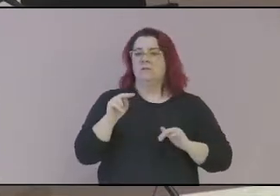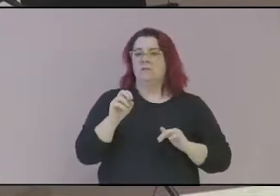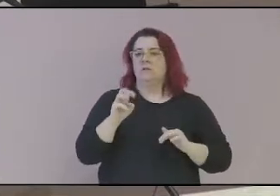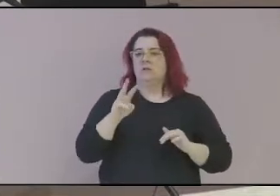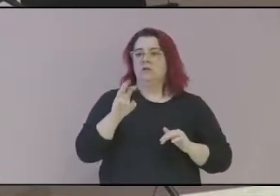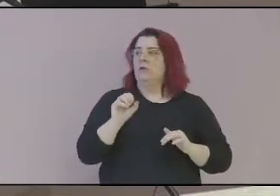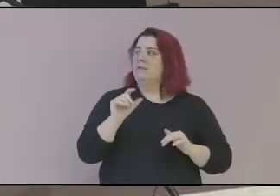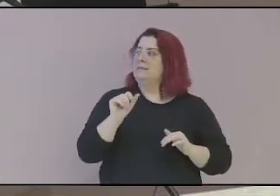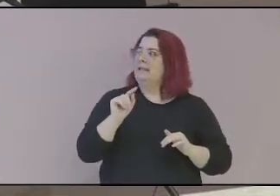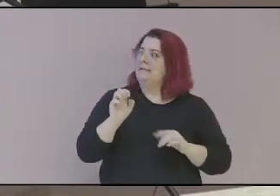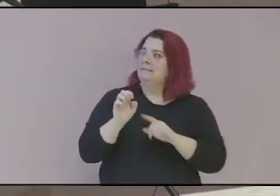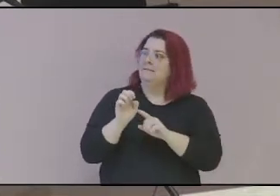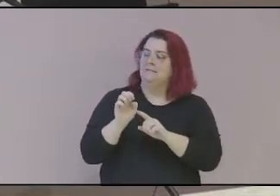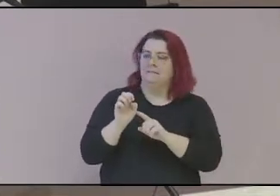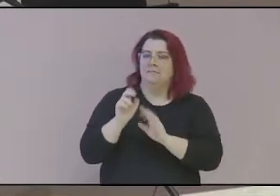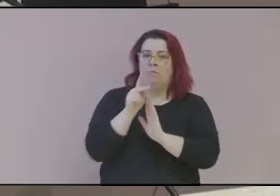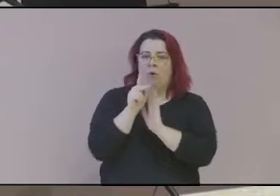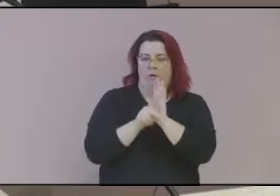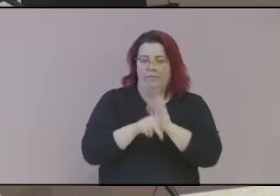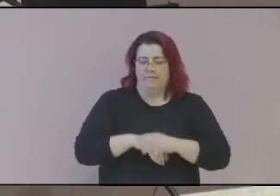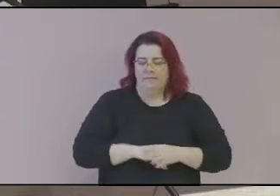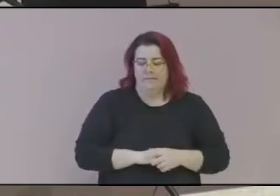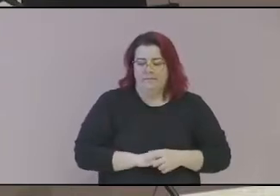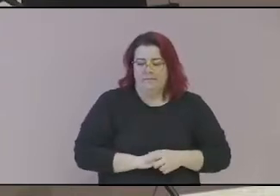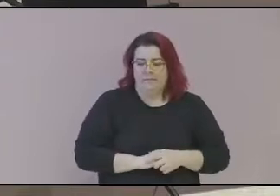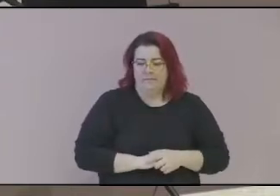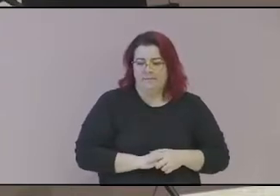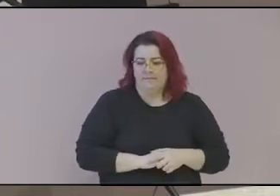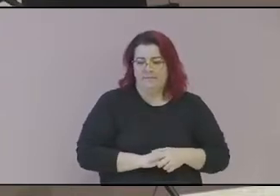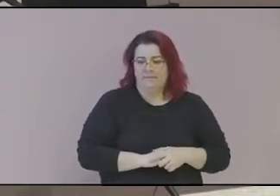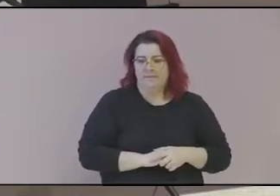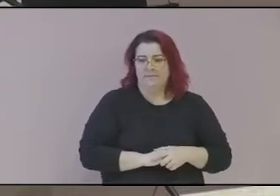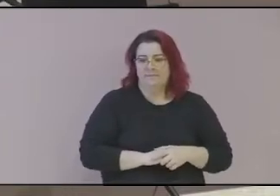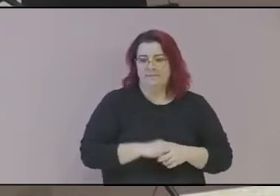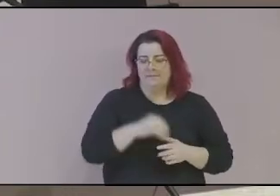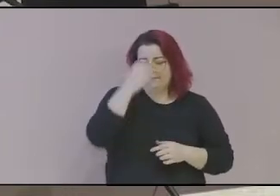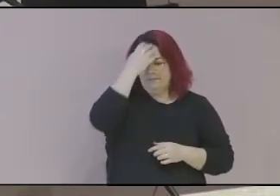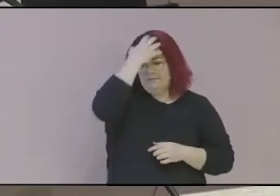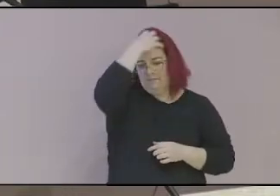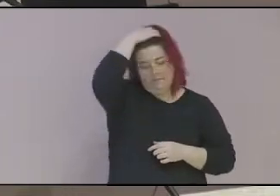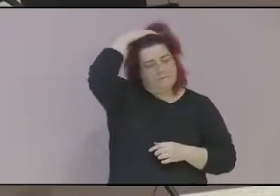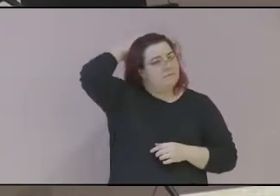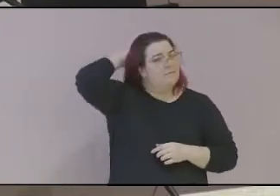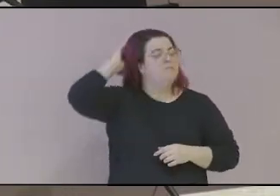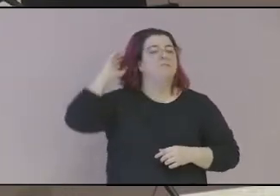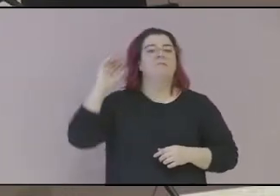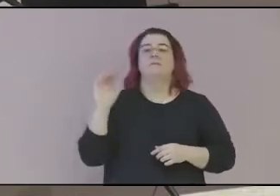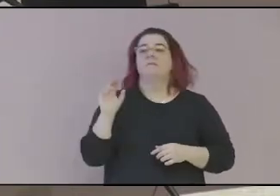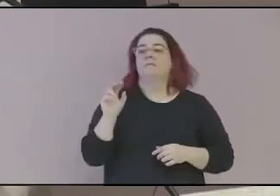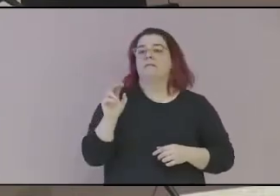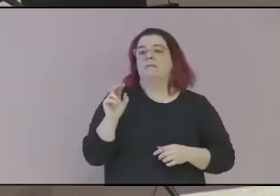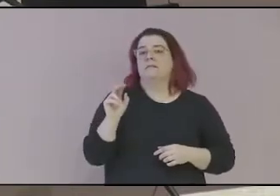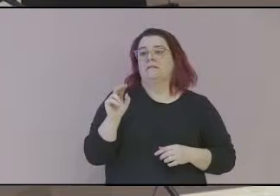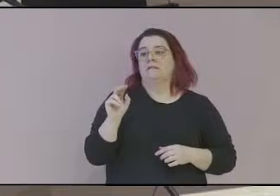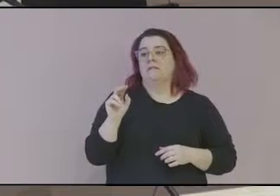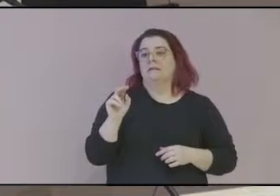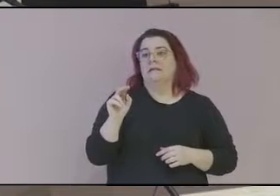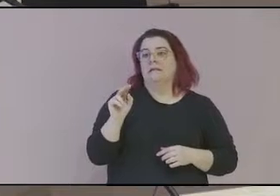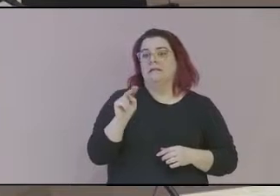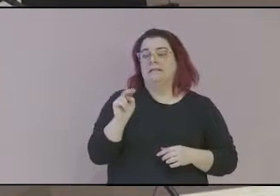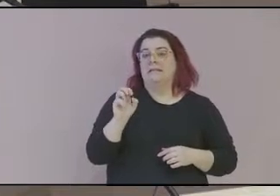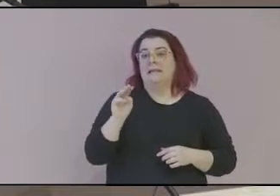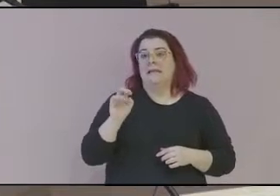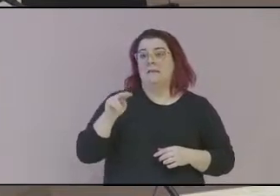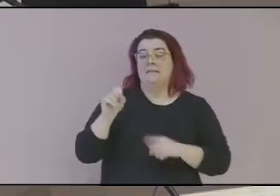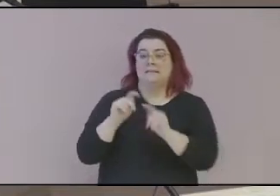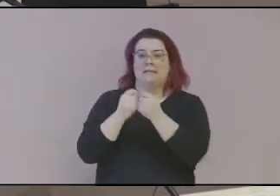state intervention, revised with input from disabled people. Ari Neiman's team has also called for a reinterpretation